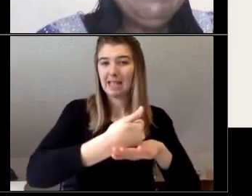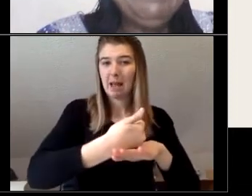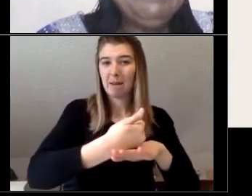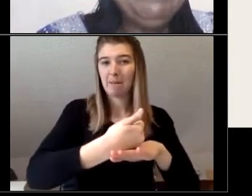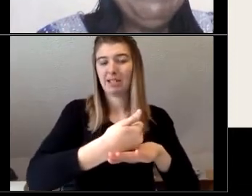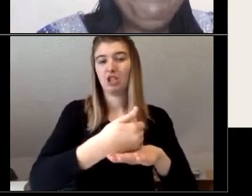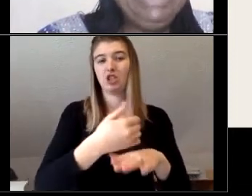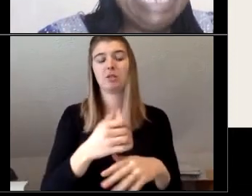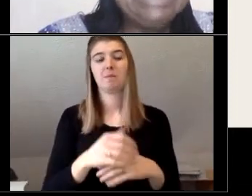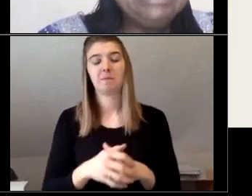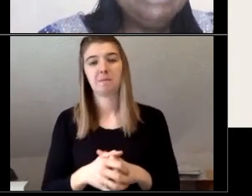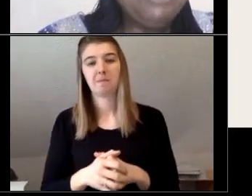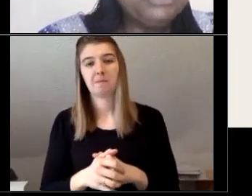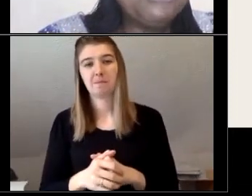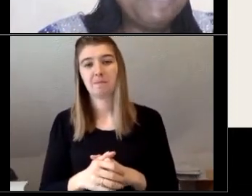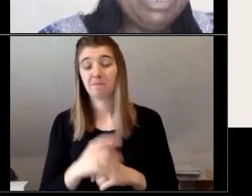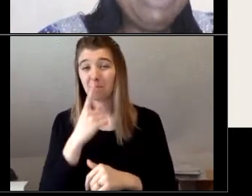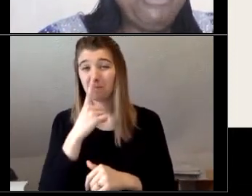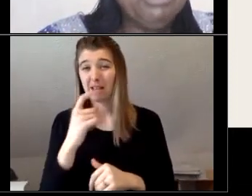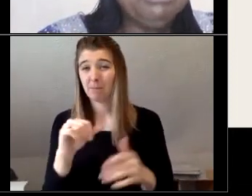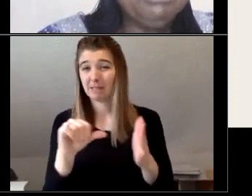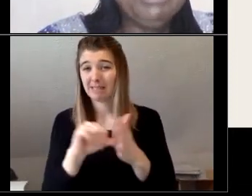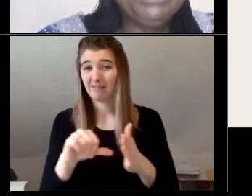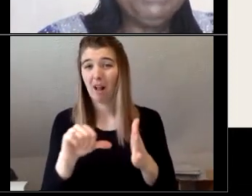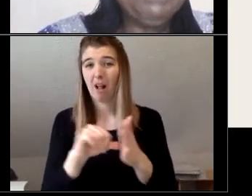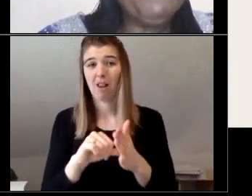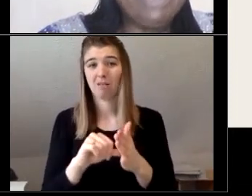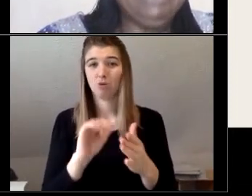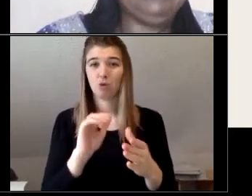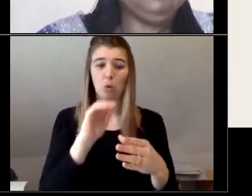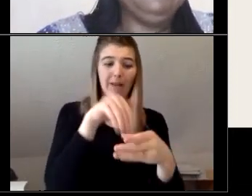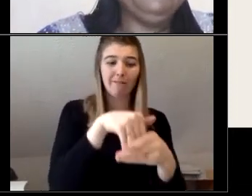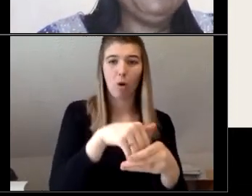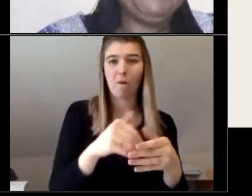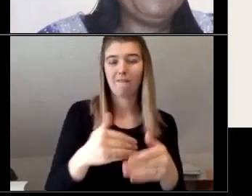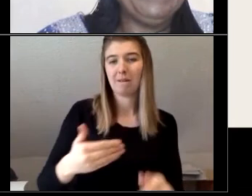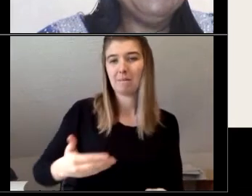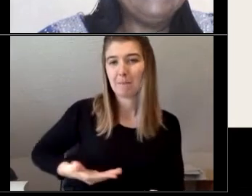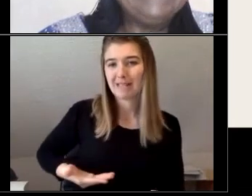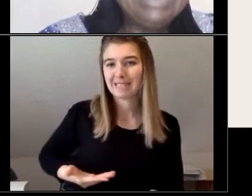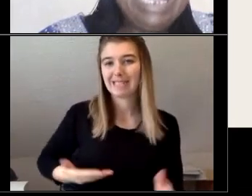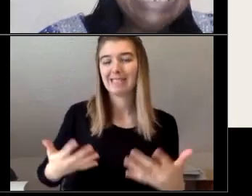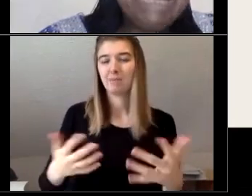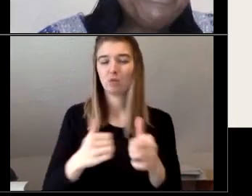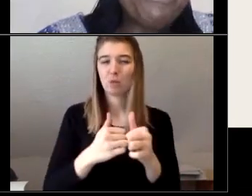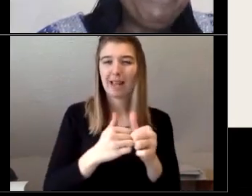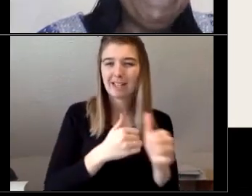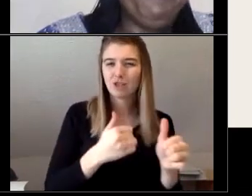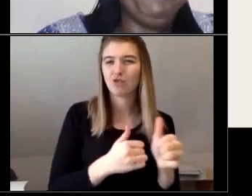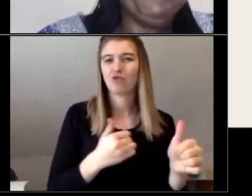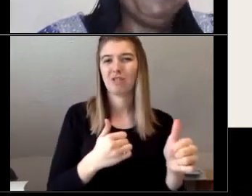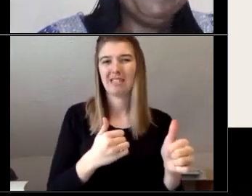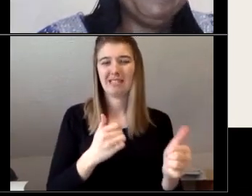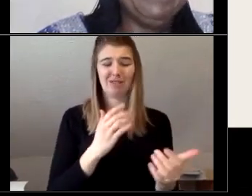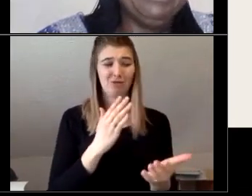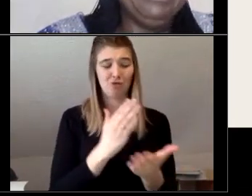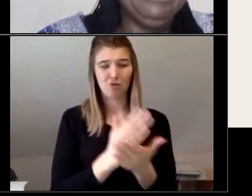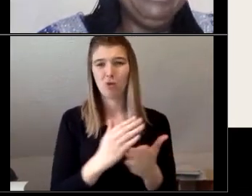cottage business industry or some sort of things. That's that